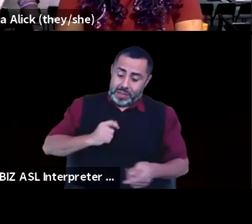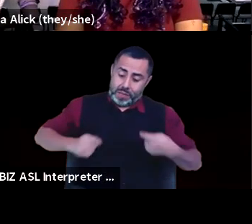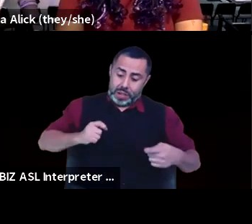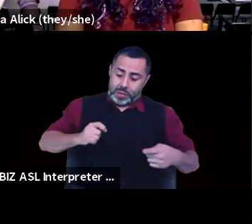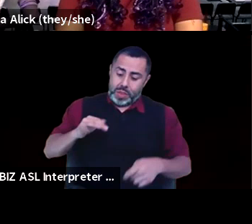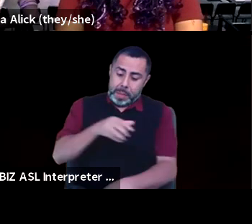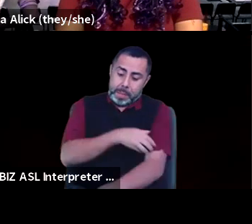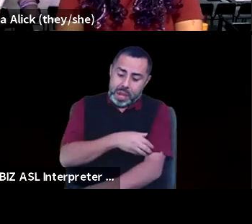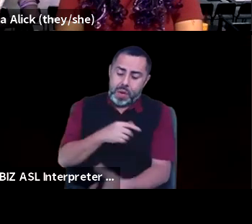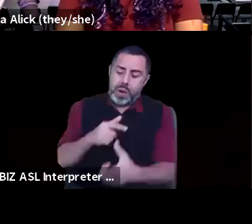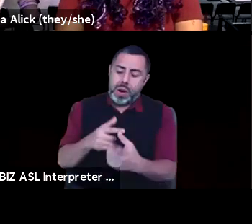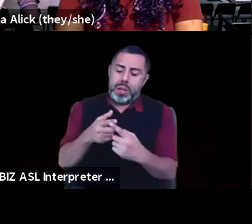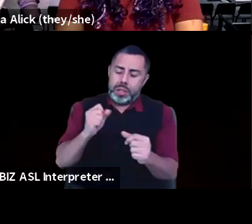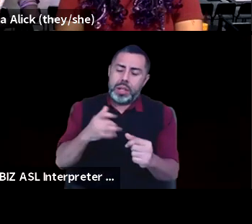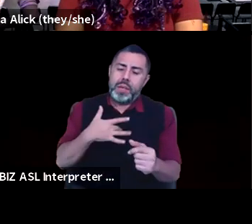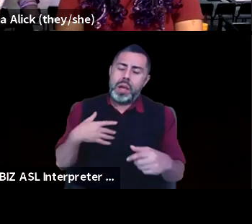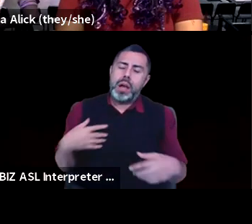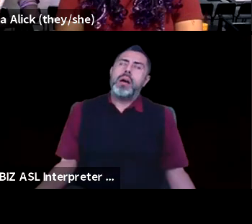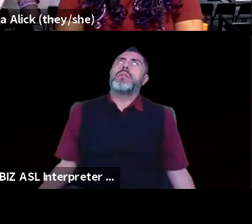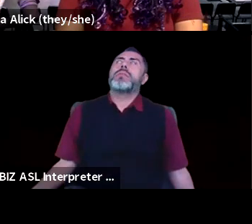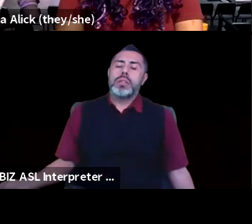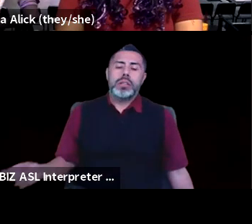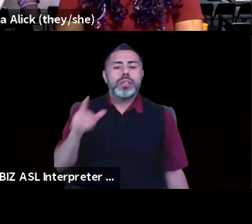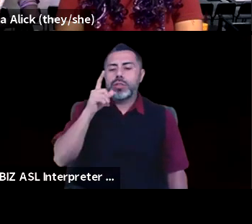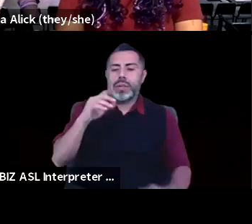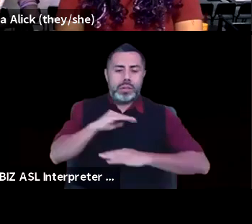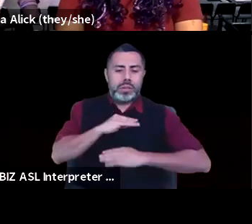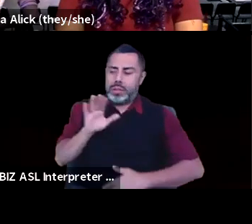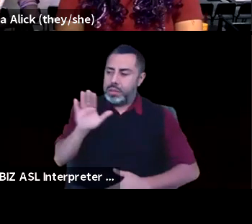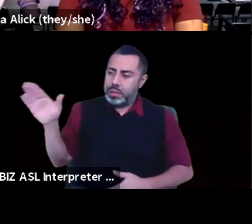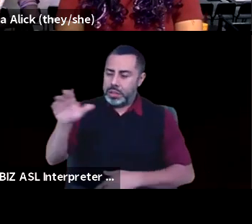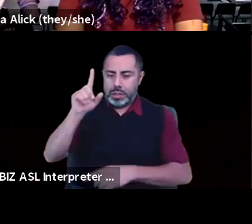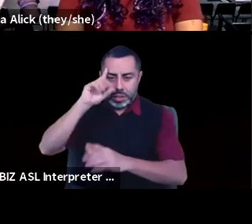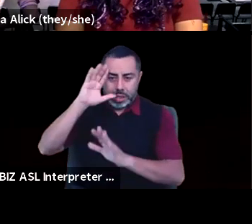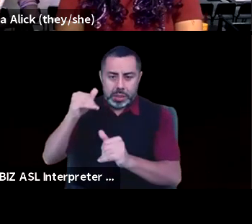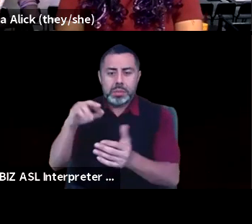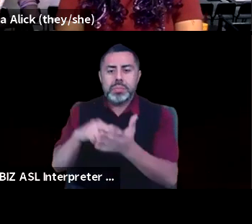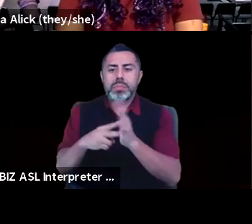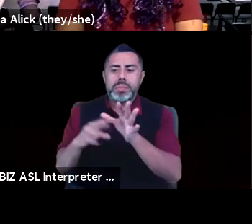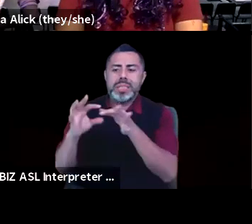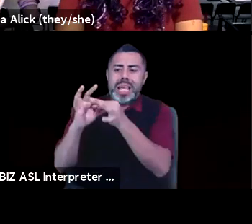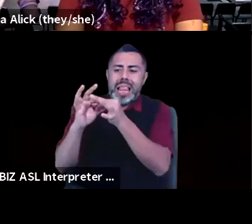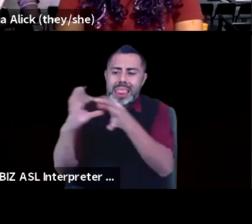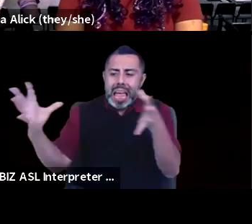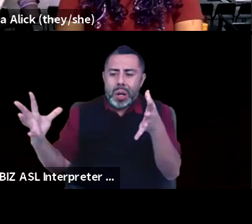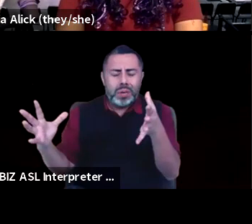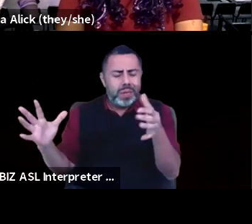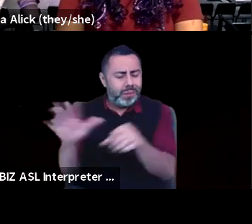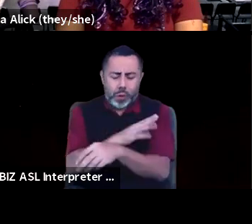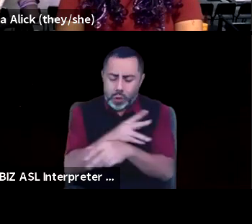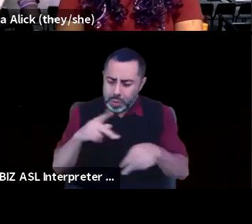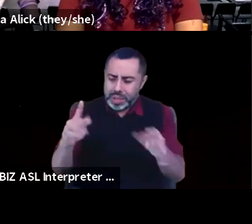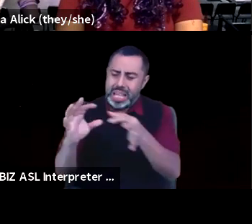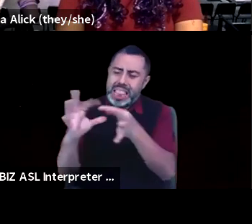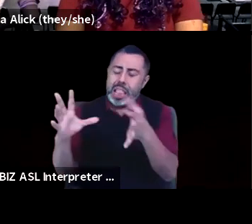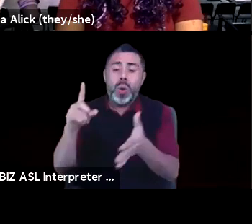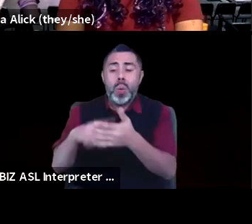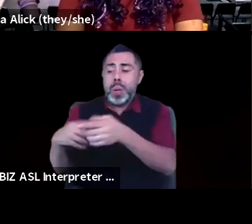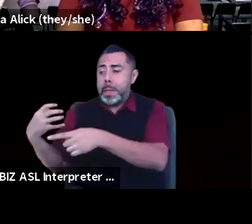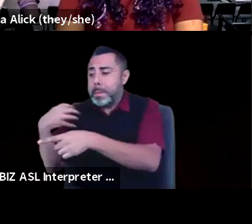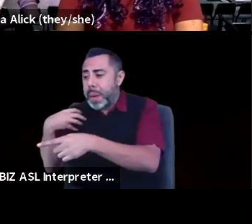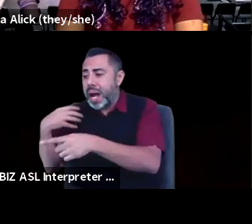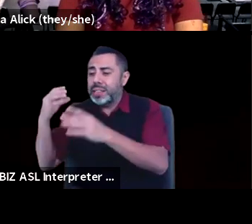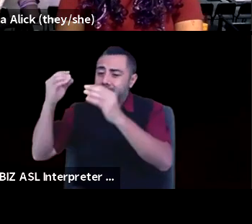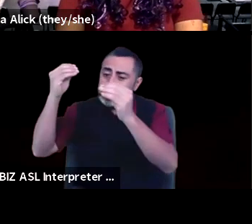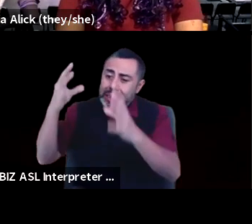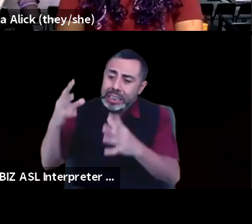else's expectations, like full permission to let go what the teachers and the bosses and everyone is telling you should be doing to